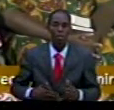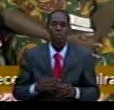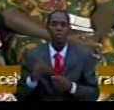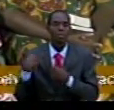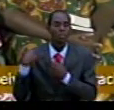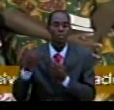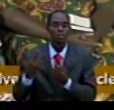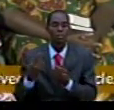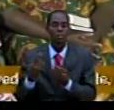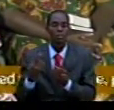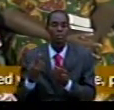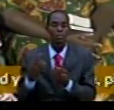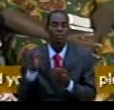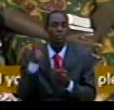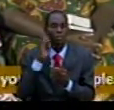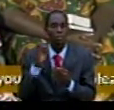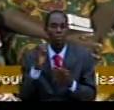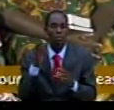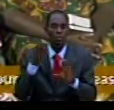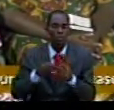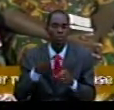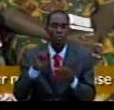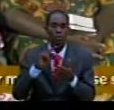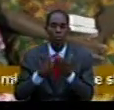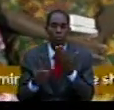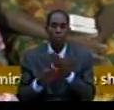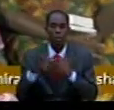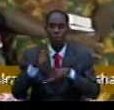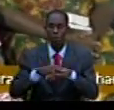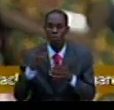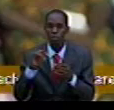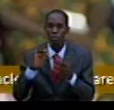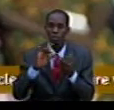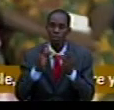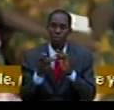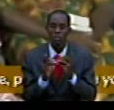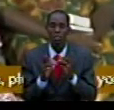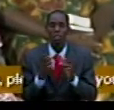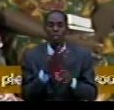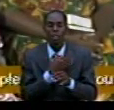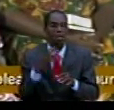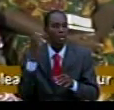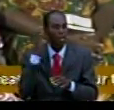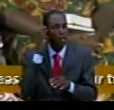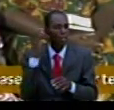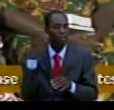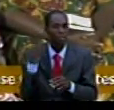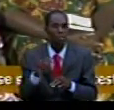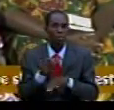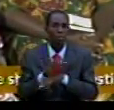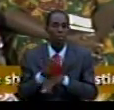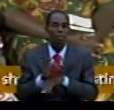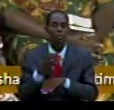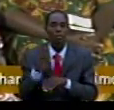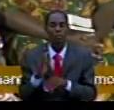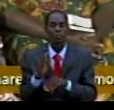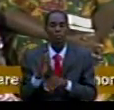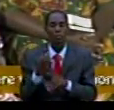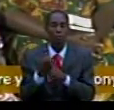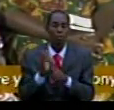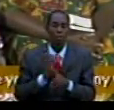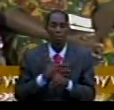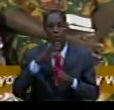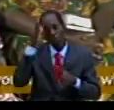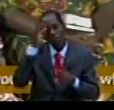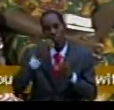online, she got connected online, heard the message from our Father in the Lord, and received the prayer. She can now